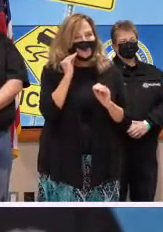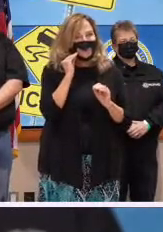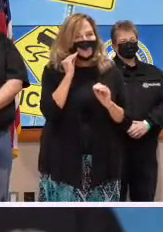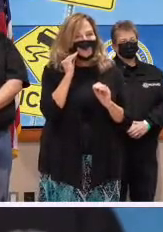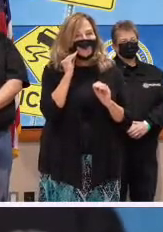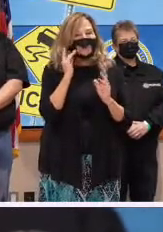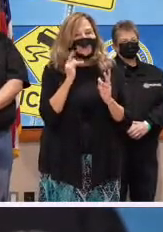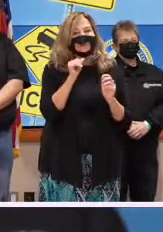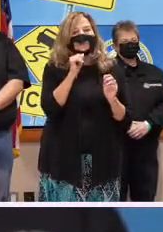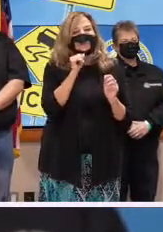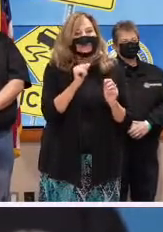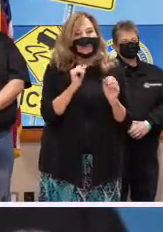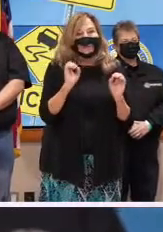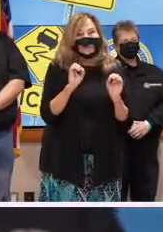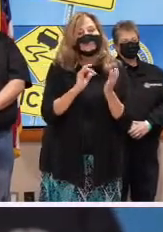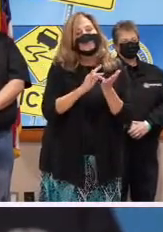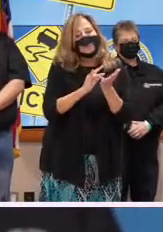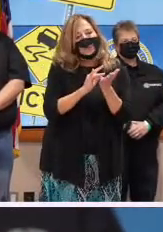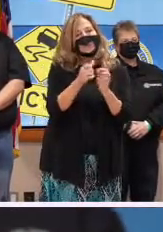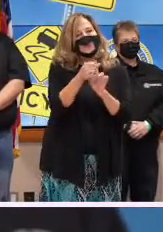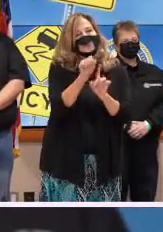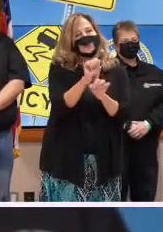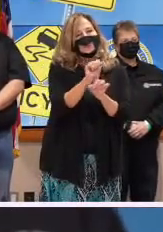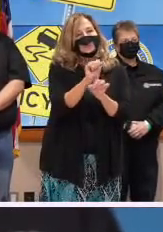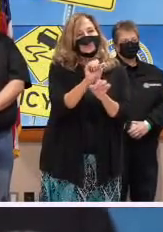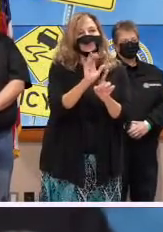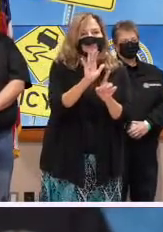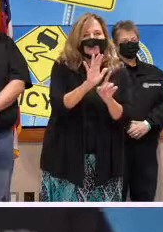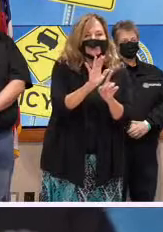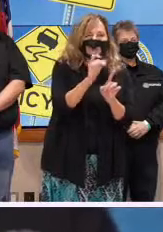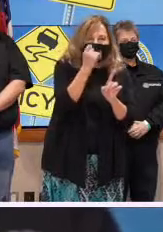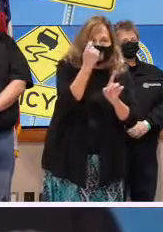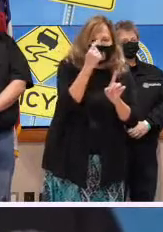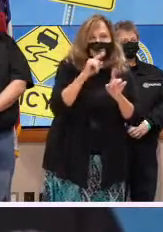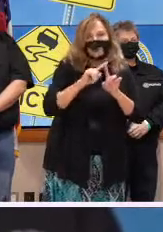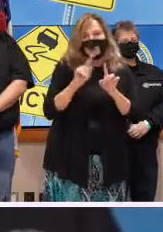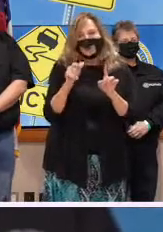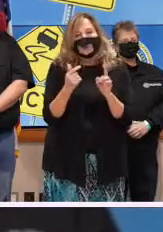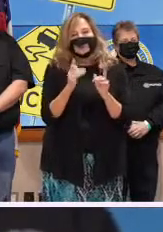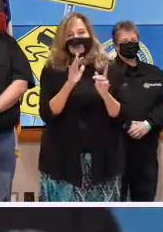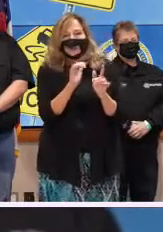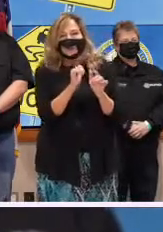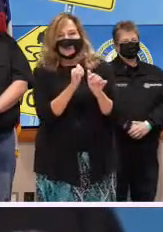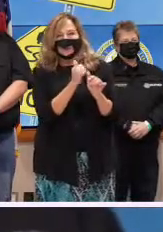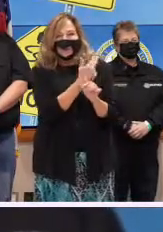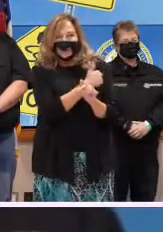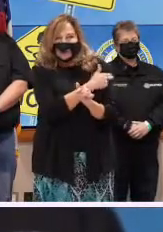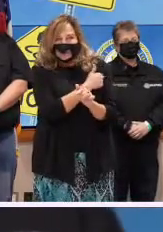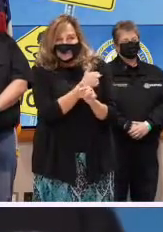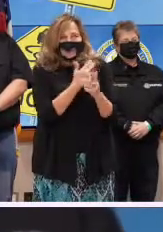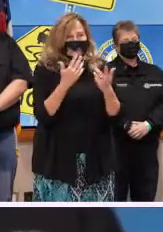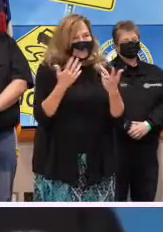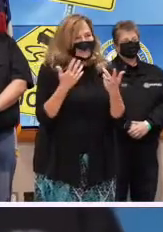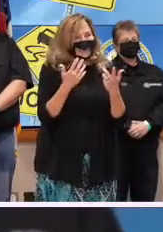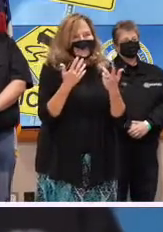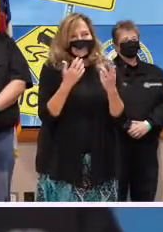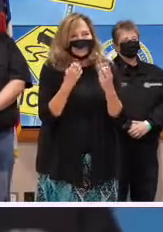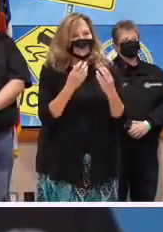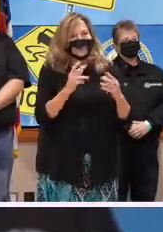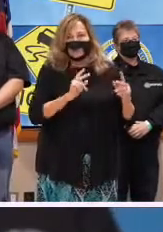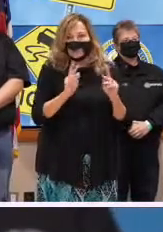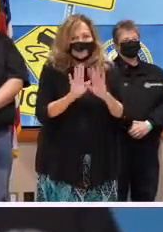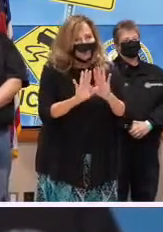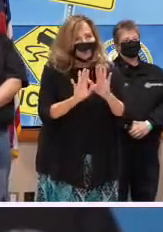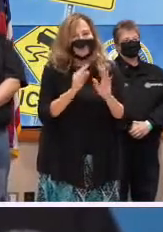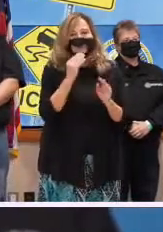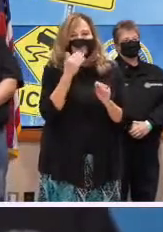non-emergency matters, for example, medical situations, to stay away from the hospitals for non-emergency type of situations. And then